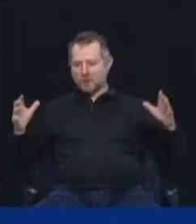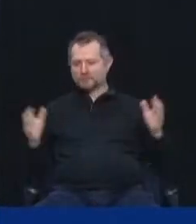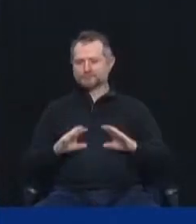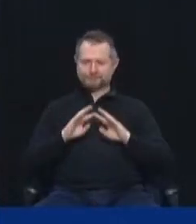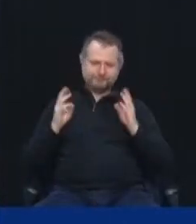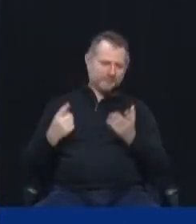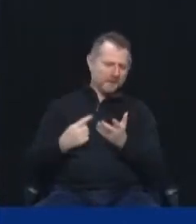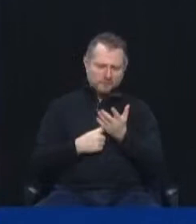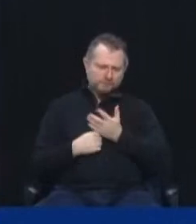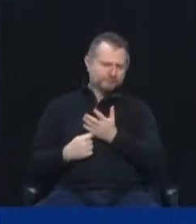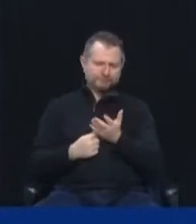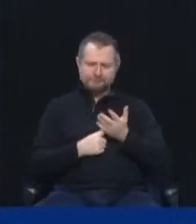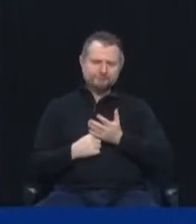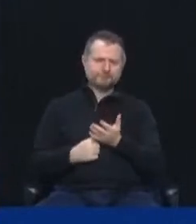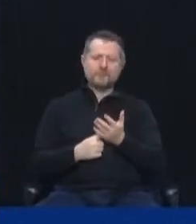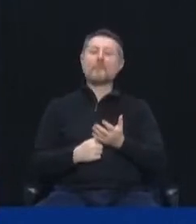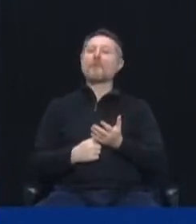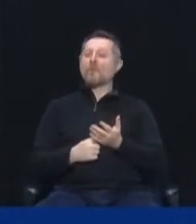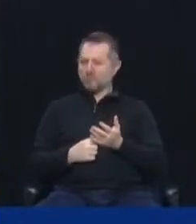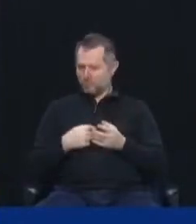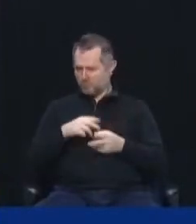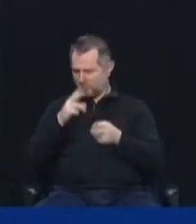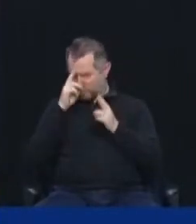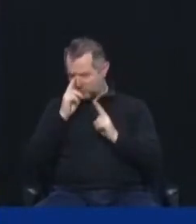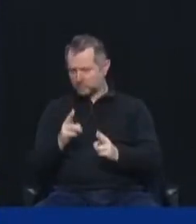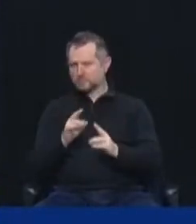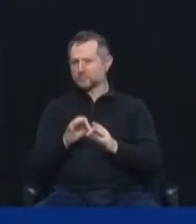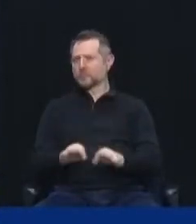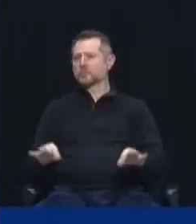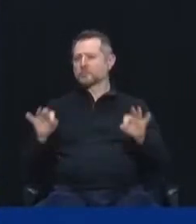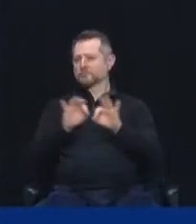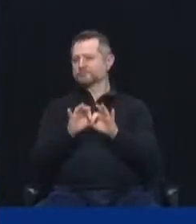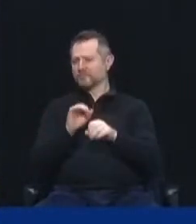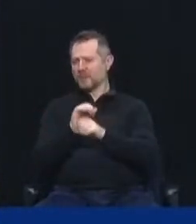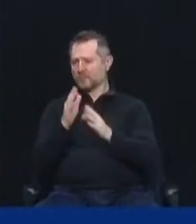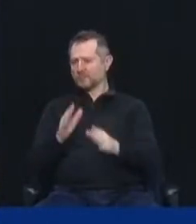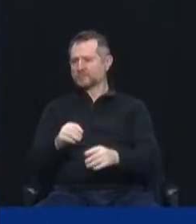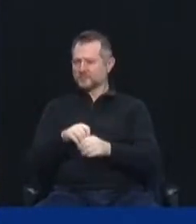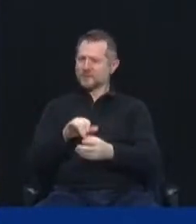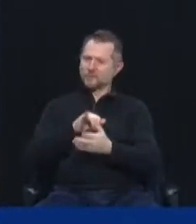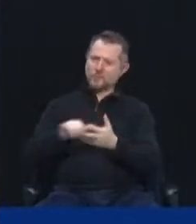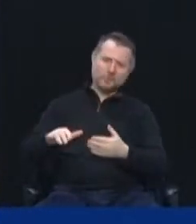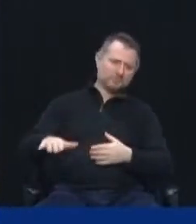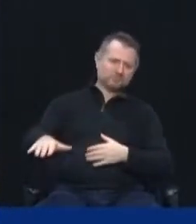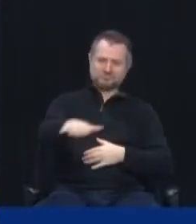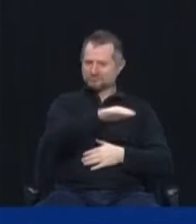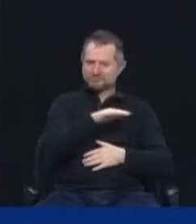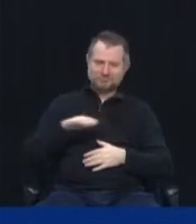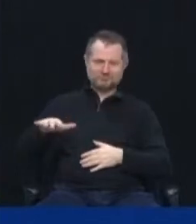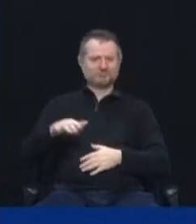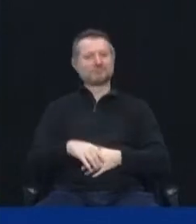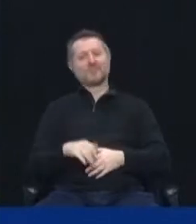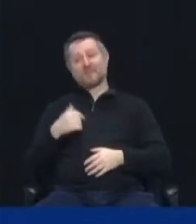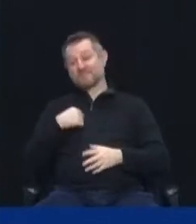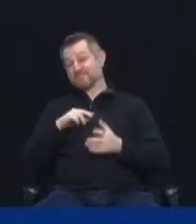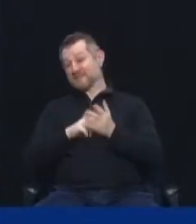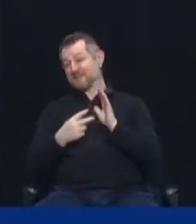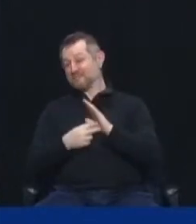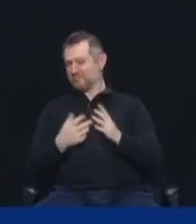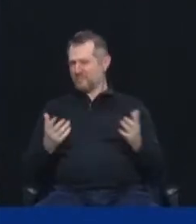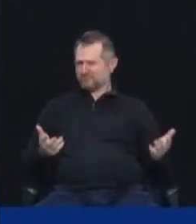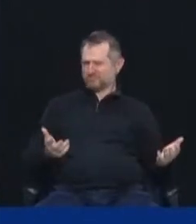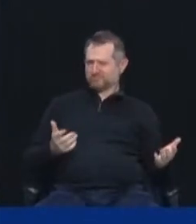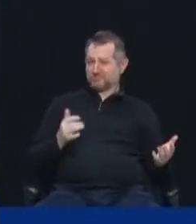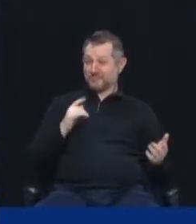while we are honoring the essential workers in New York, we are doing something else. We